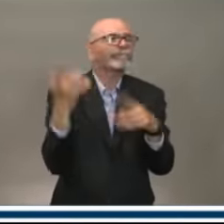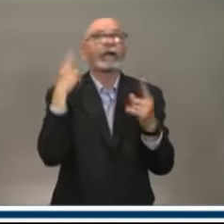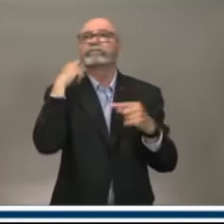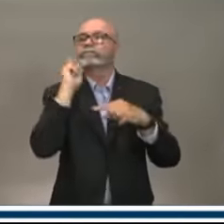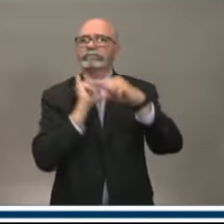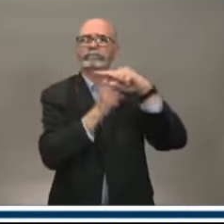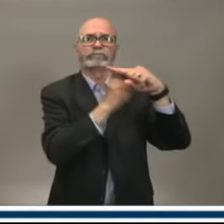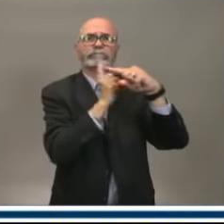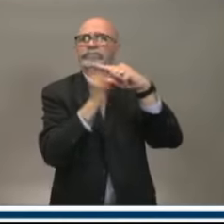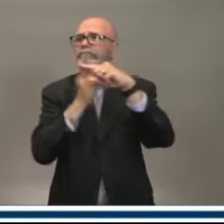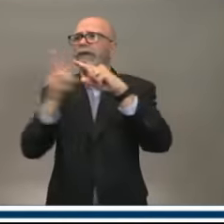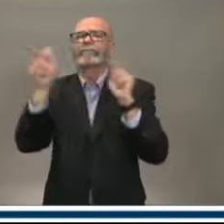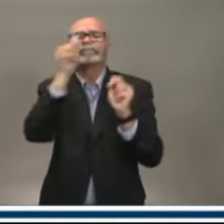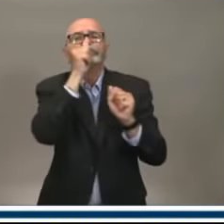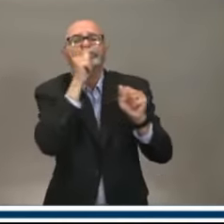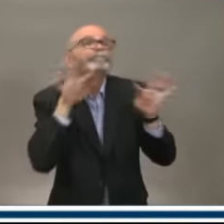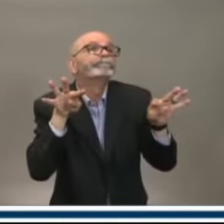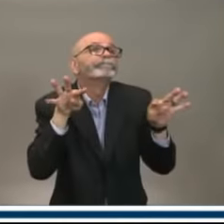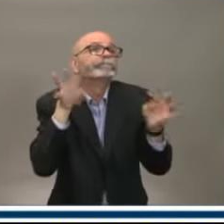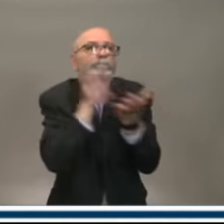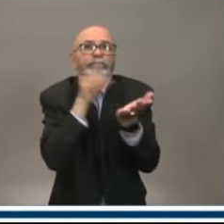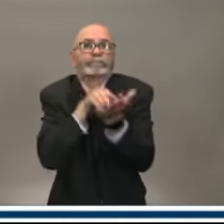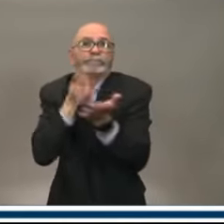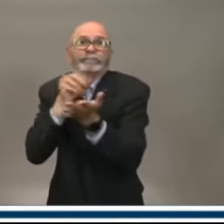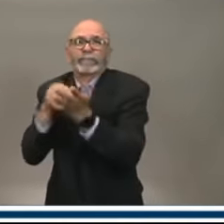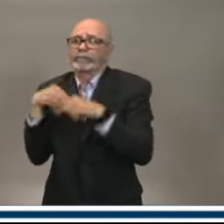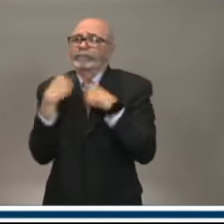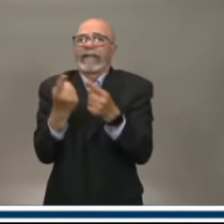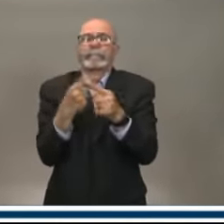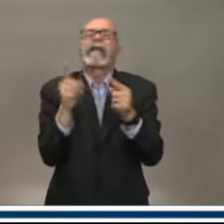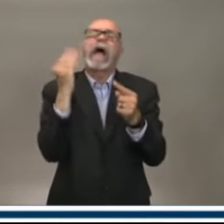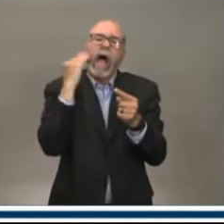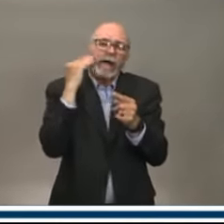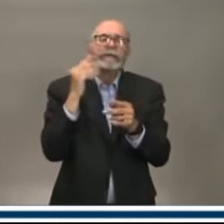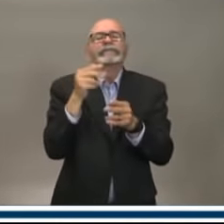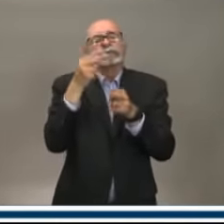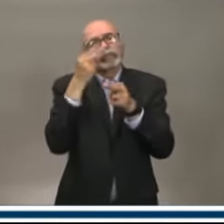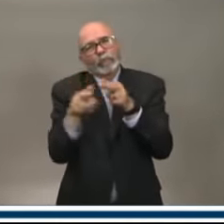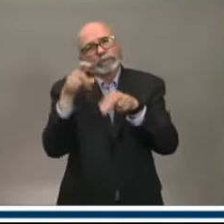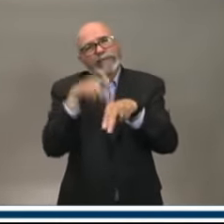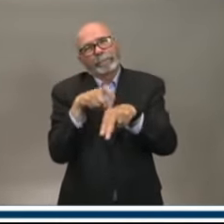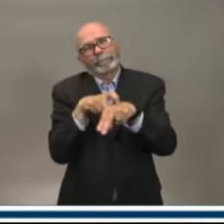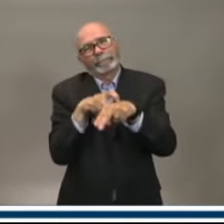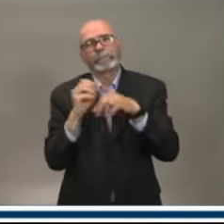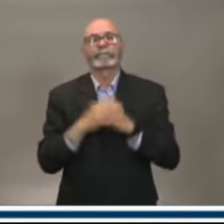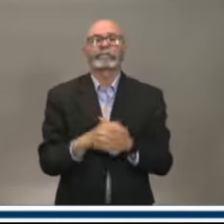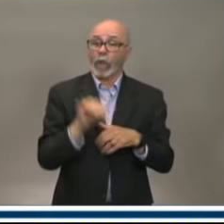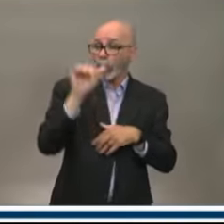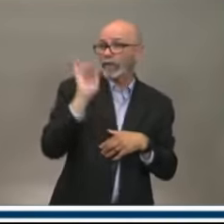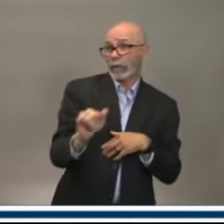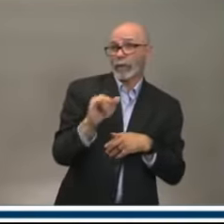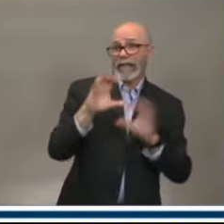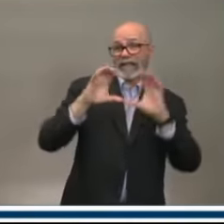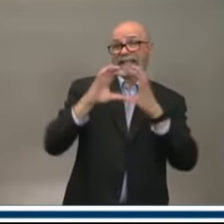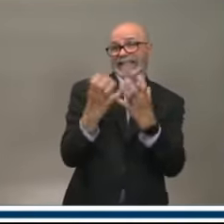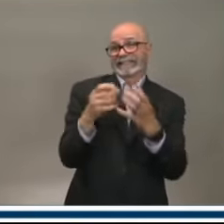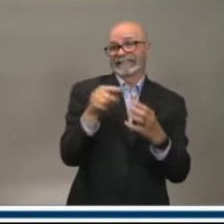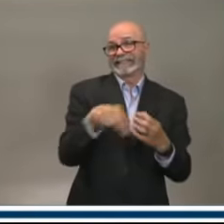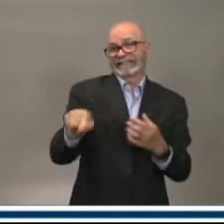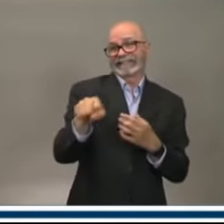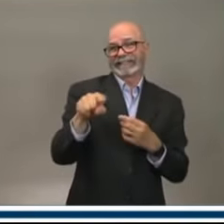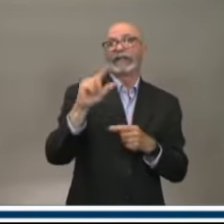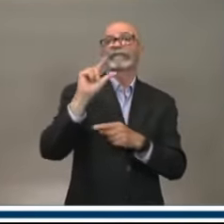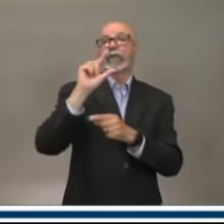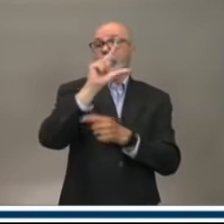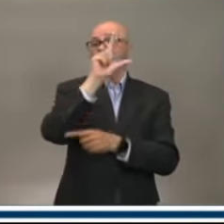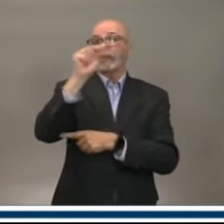longer. To the graduating class of 2020, this is a tough pill to swallow. This is not how you